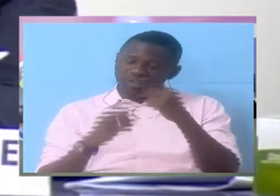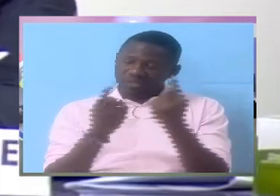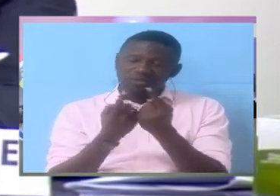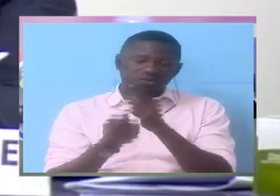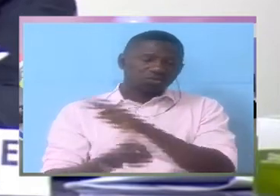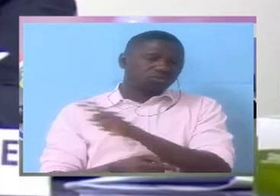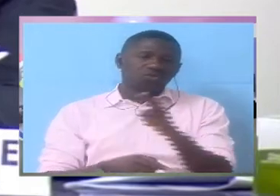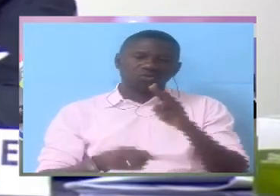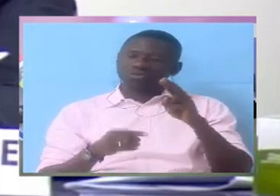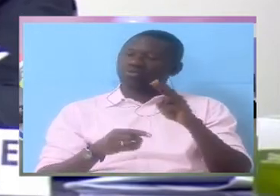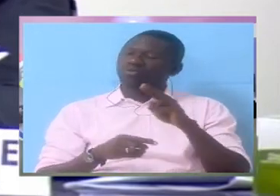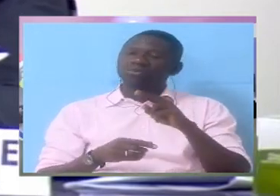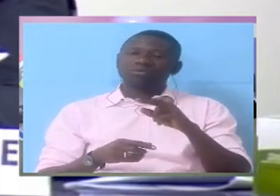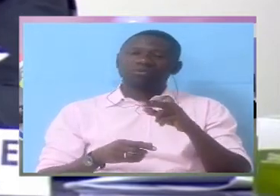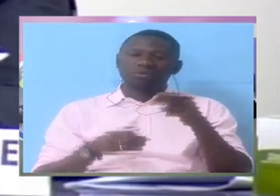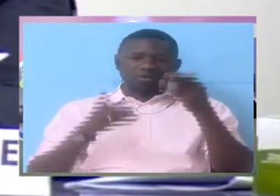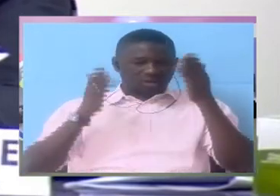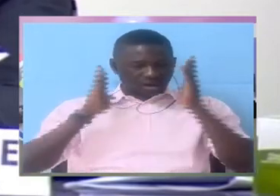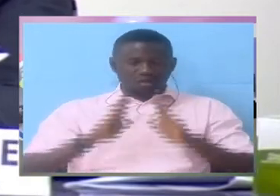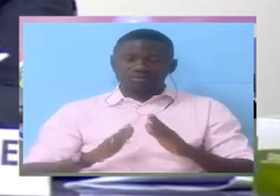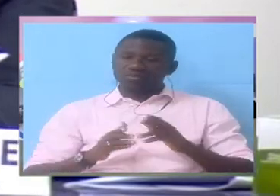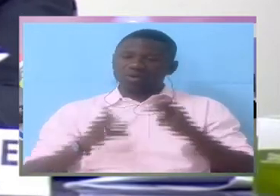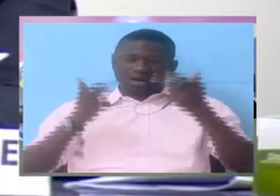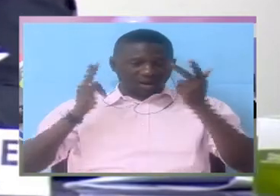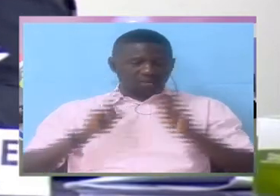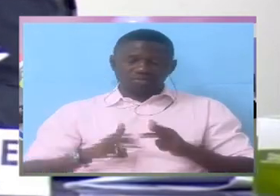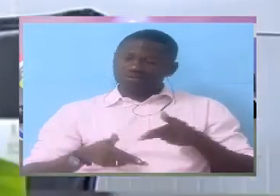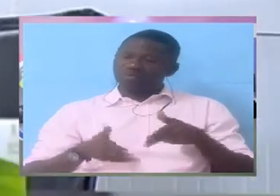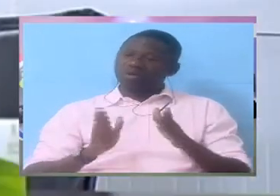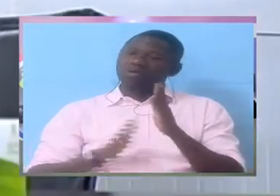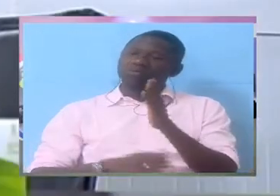that should